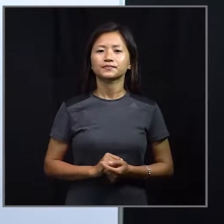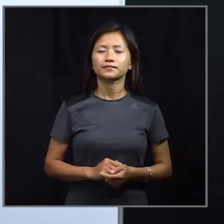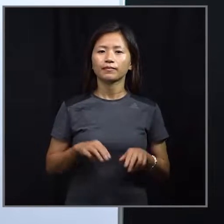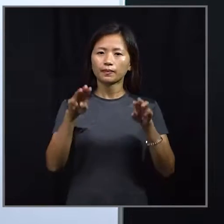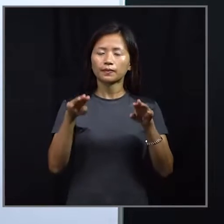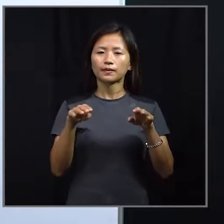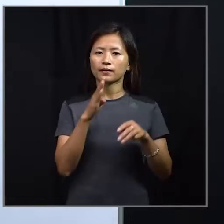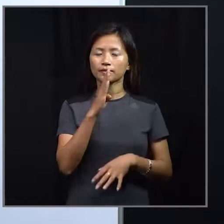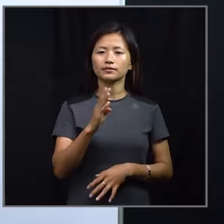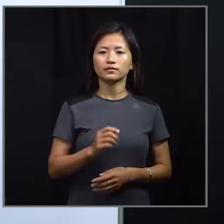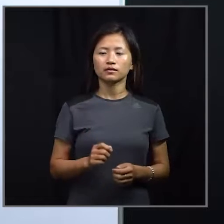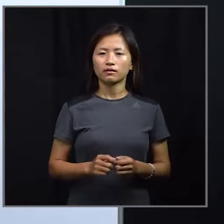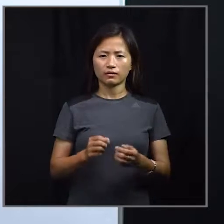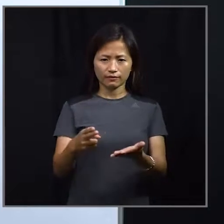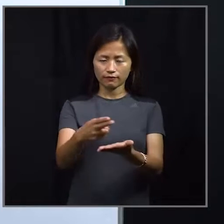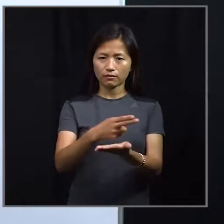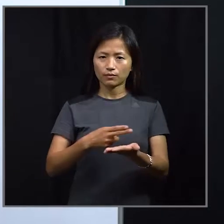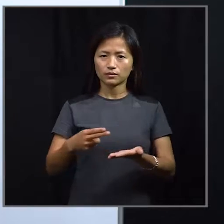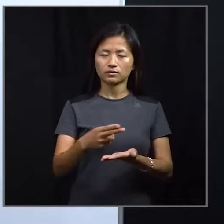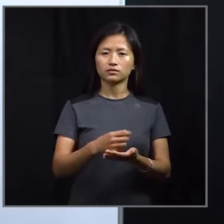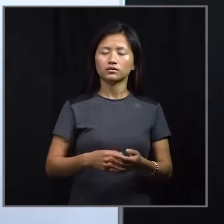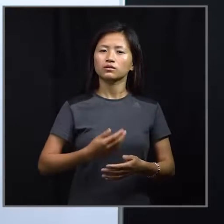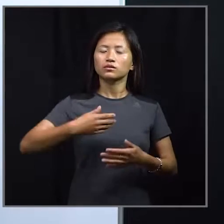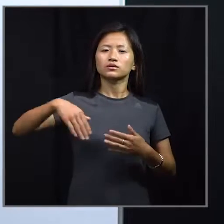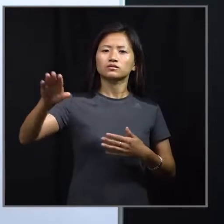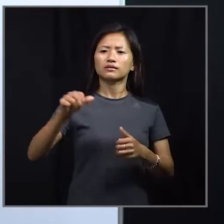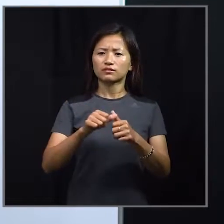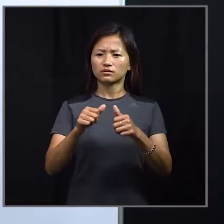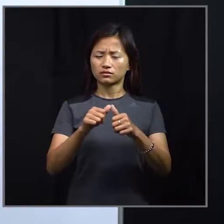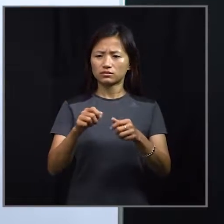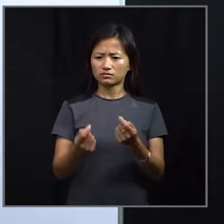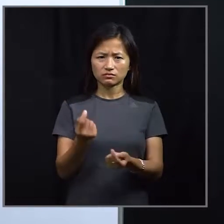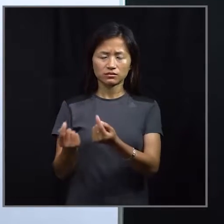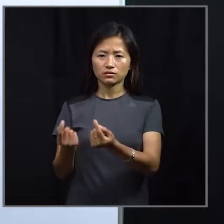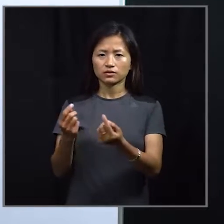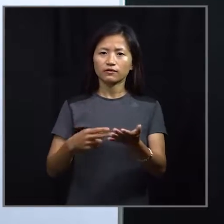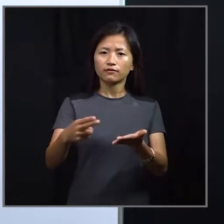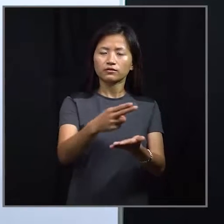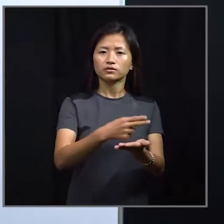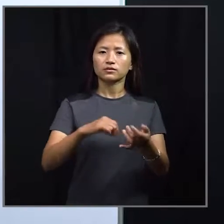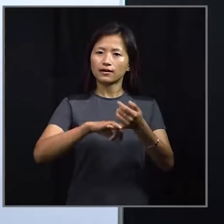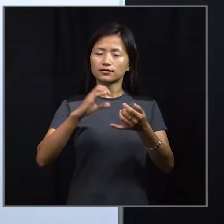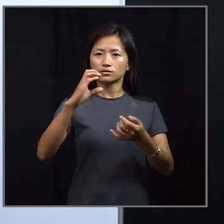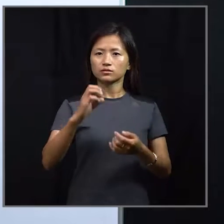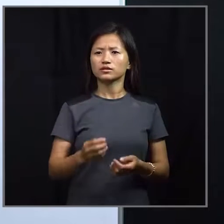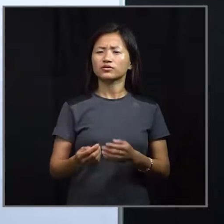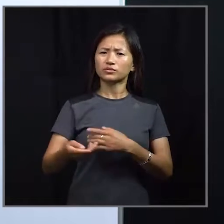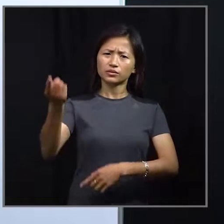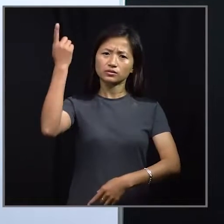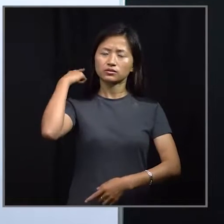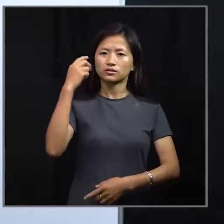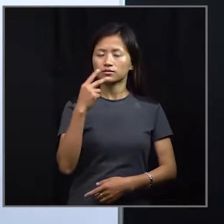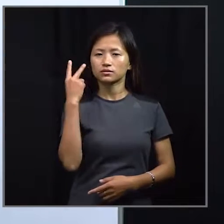maybe a farmer will go to his agricultural field. Maybe a scientist will go to his research work.